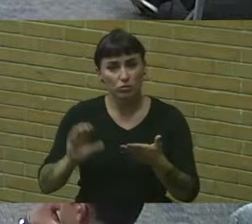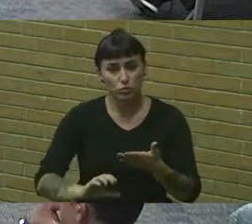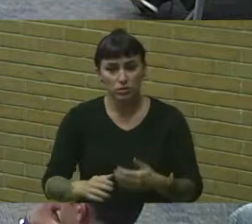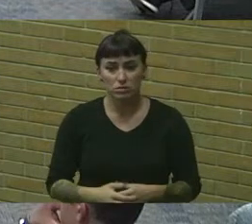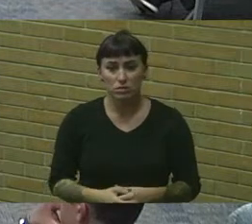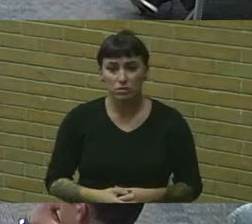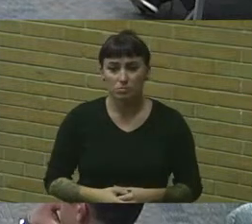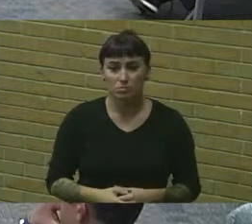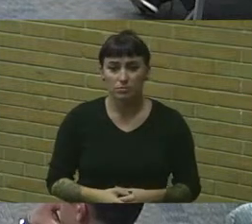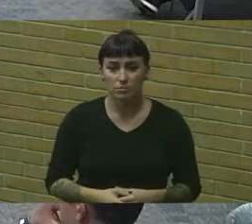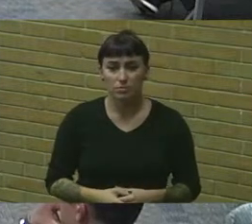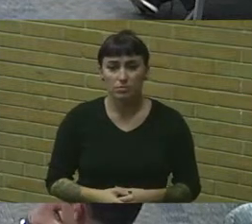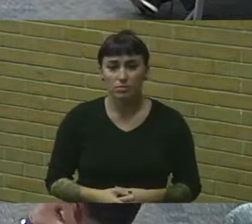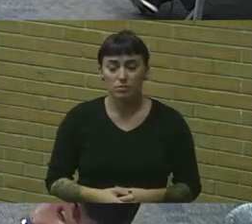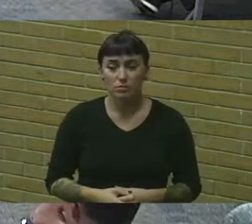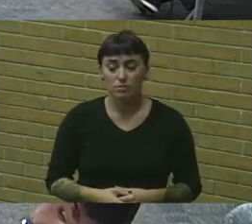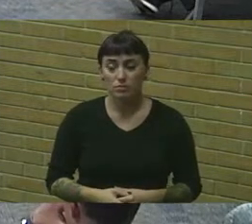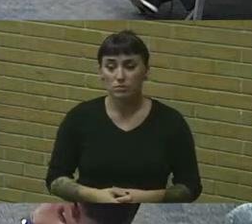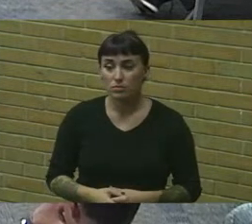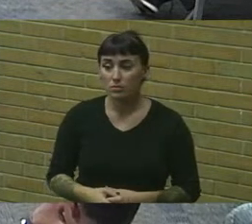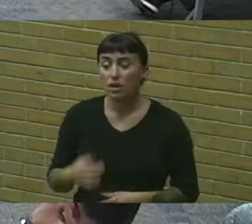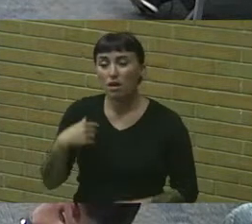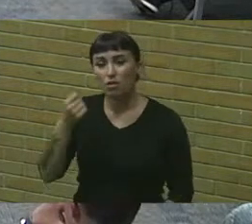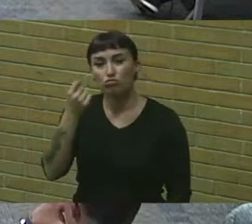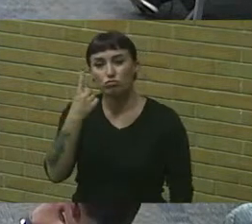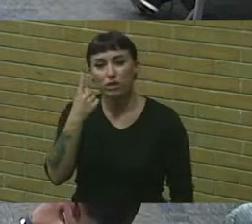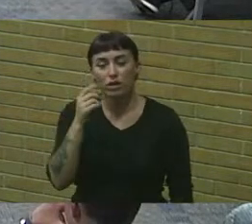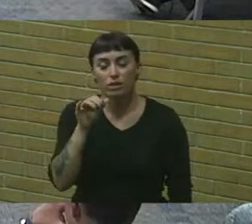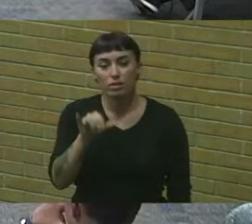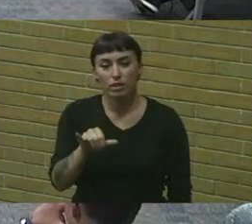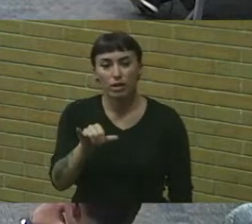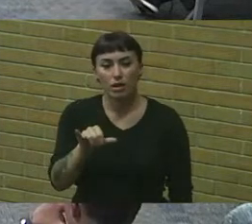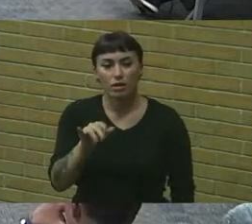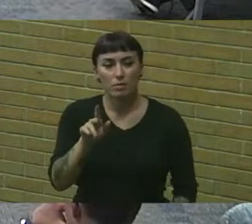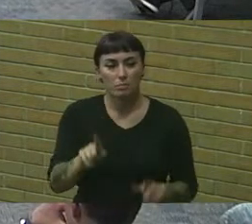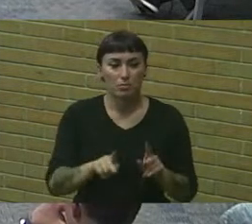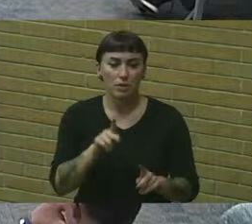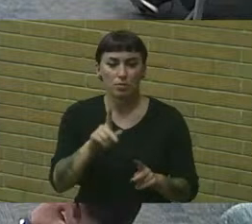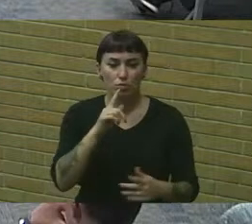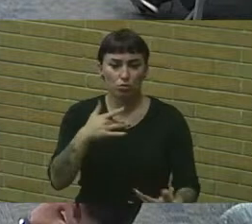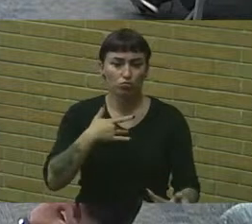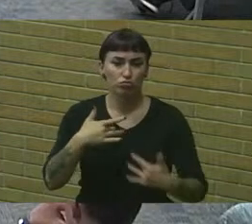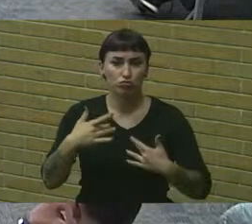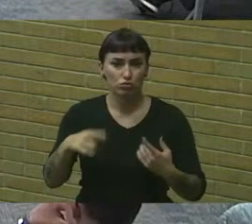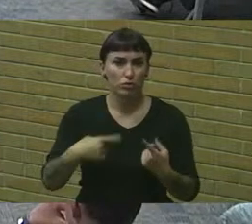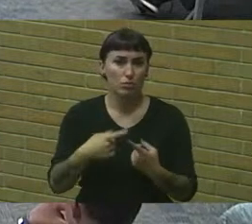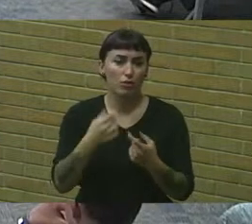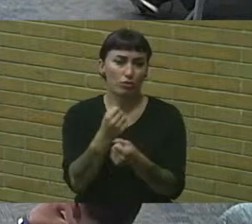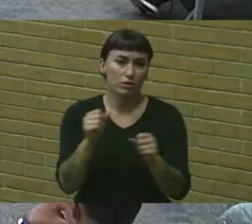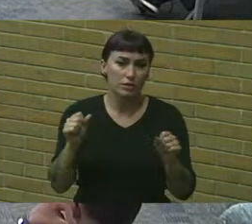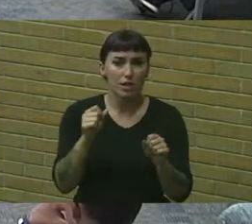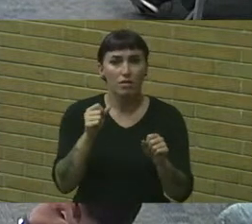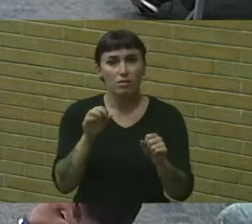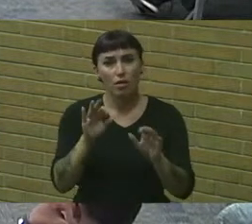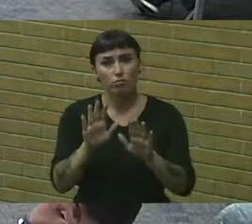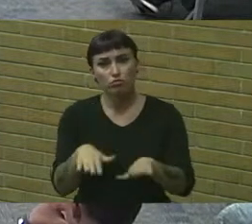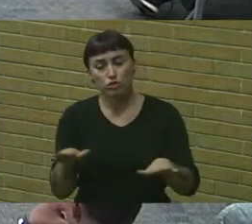consequences. I understand that that people are concerned about the safety of their